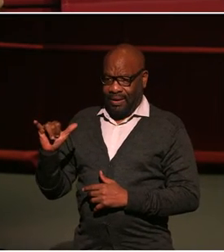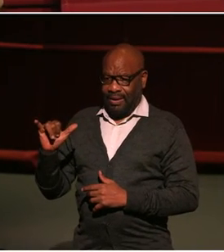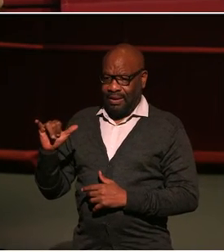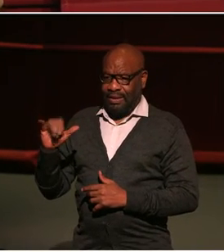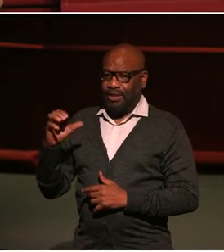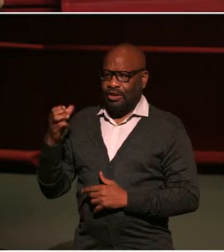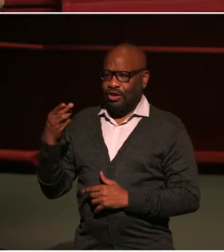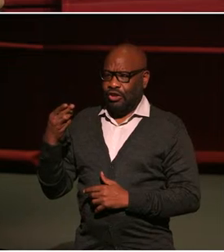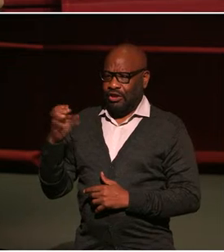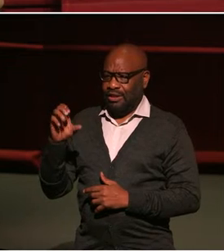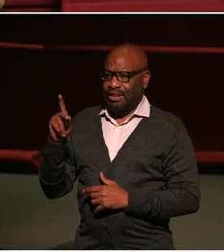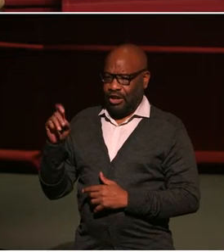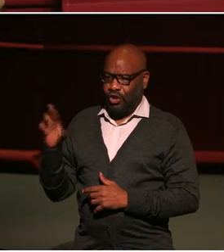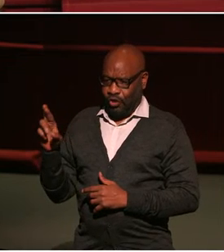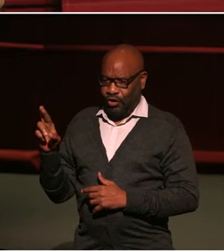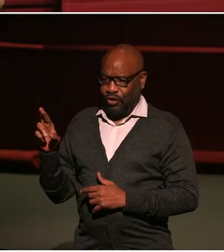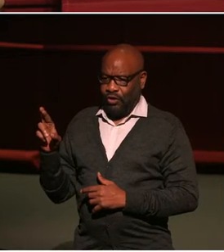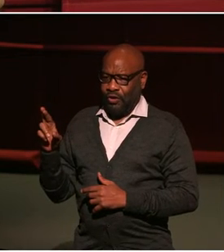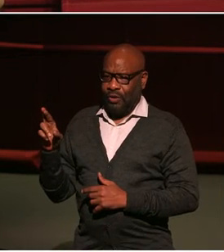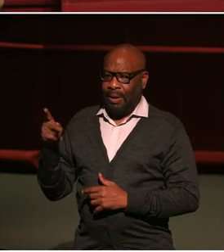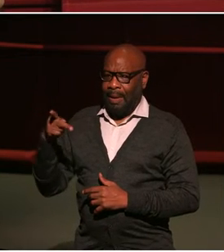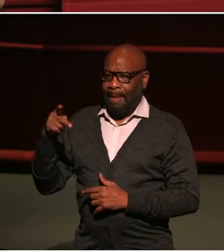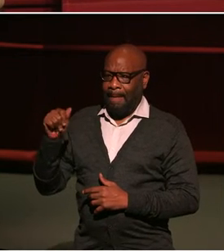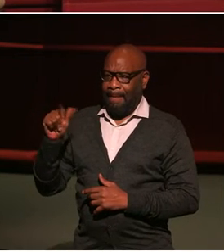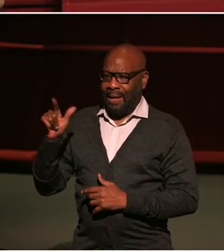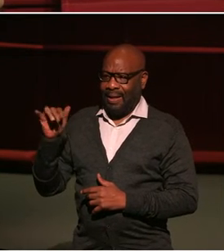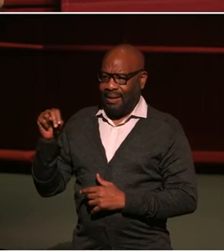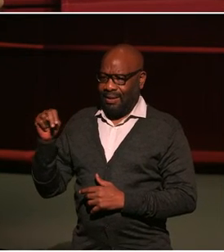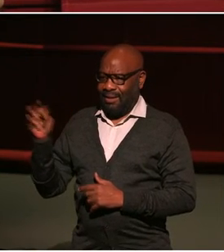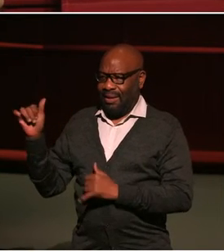arrived. It was about 20 minutes